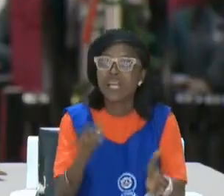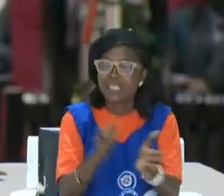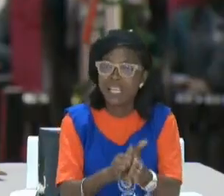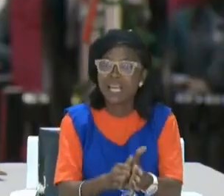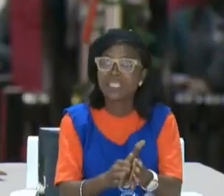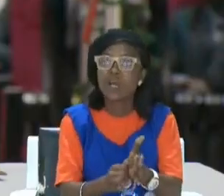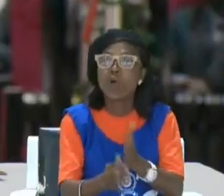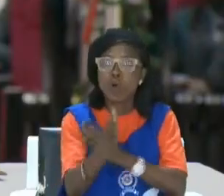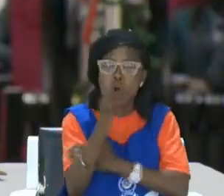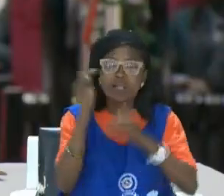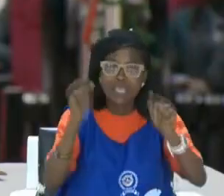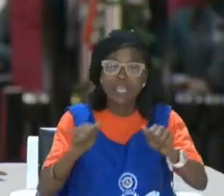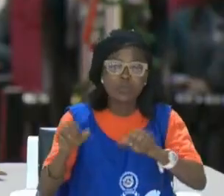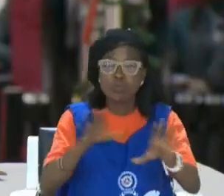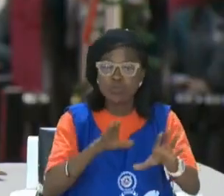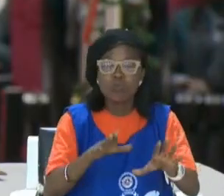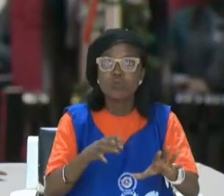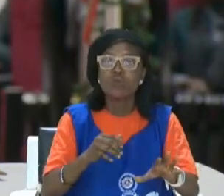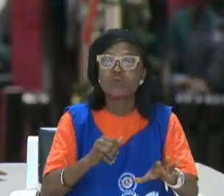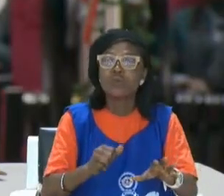the impossible,